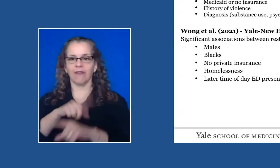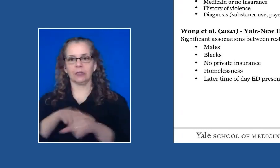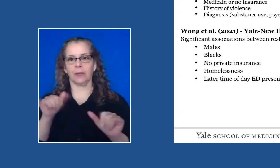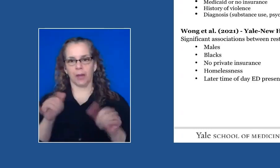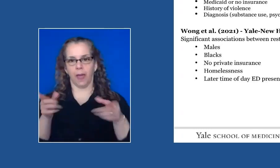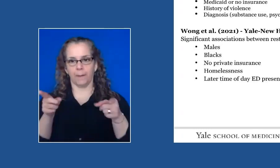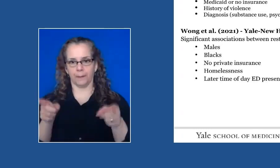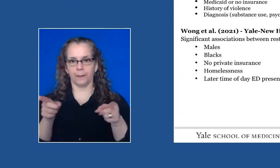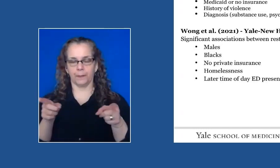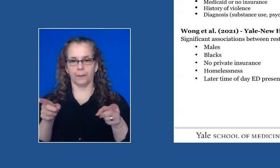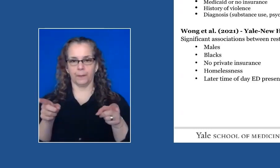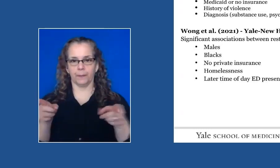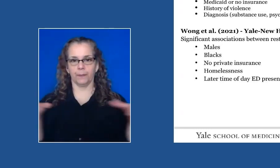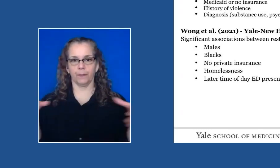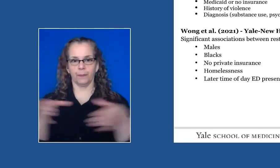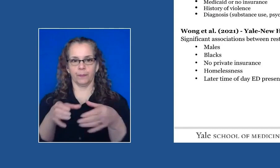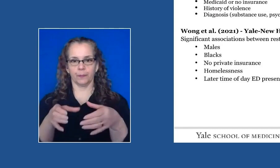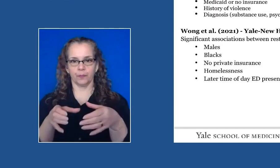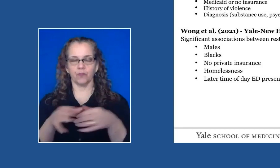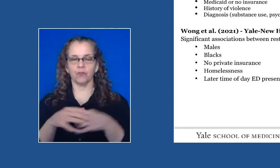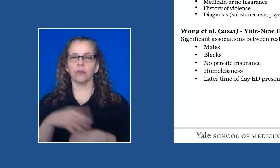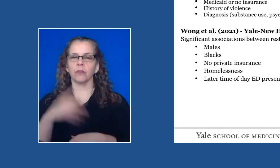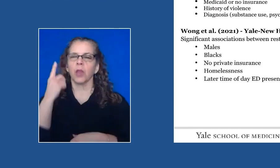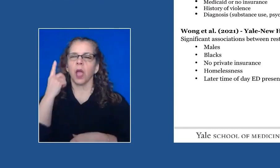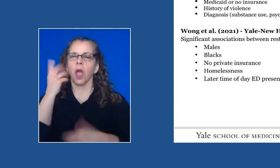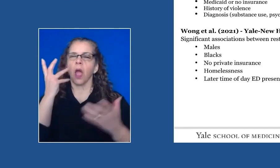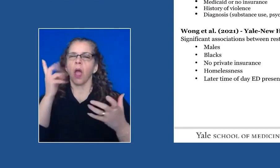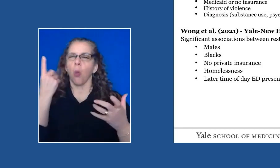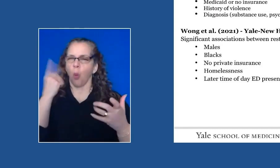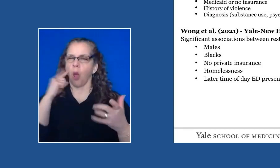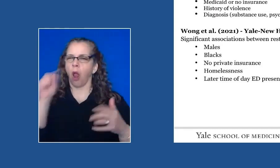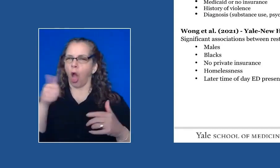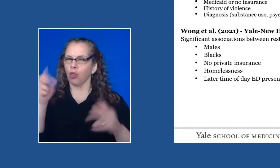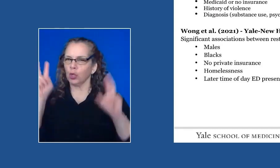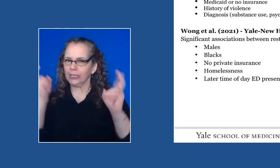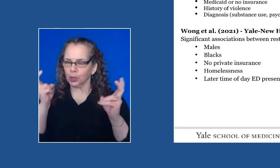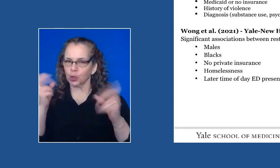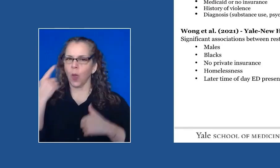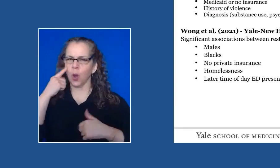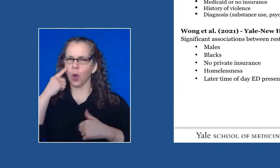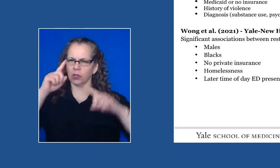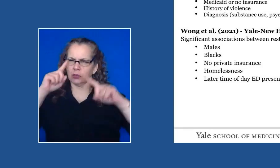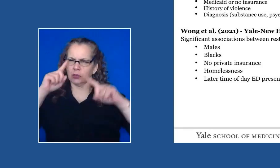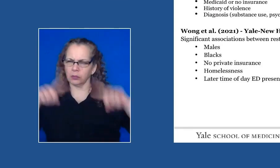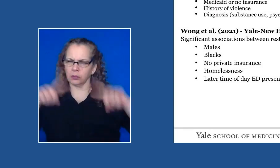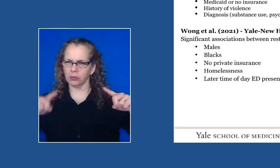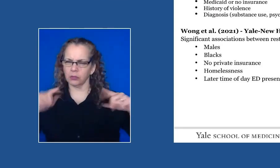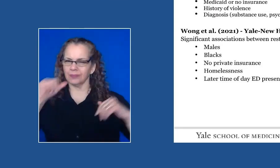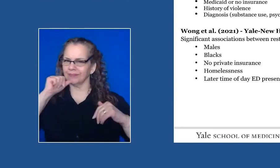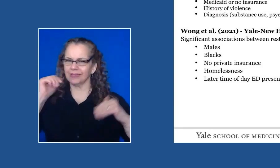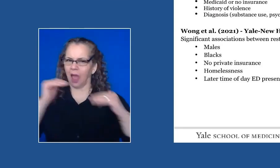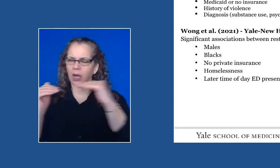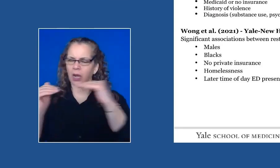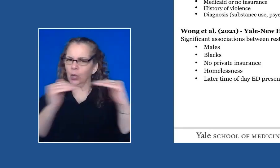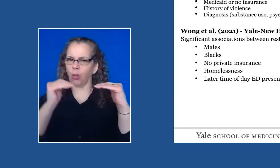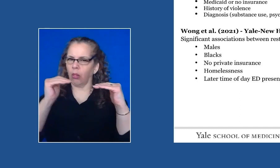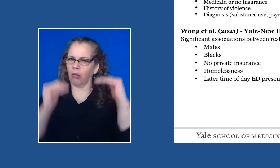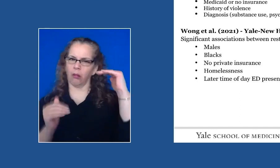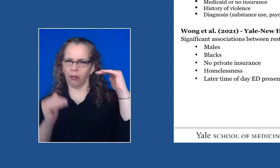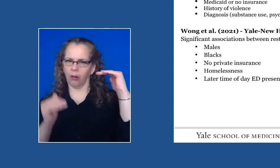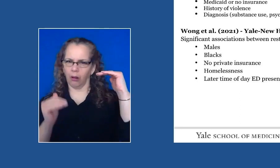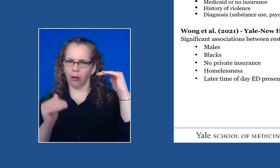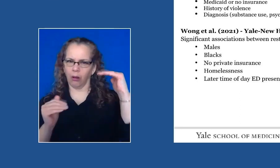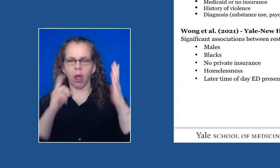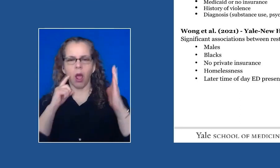is the idea of disparities. And what we started to notice just working in the emergency department is that certain